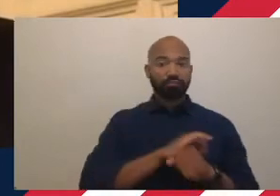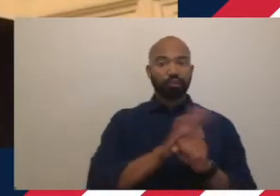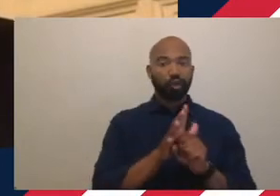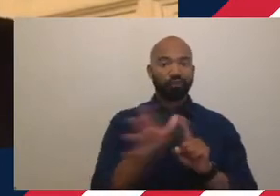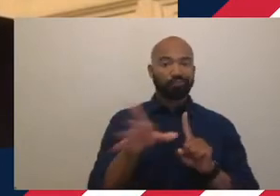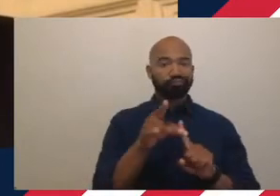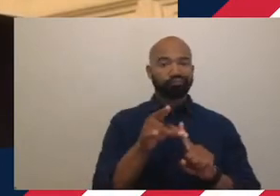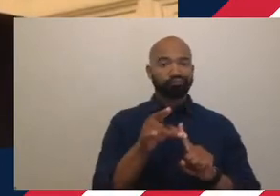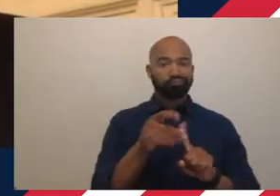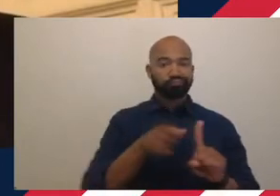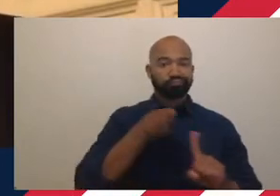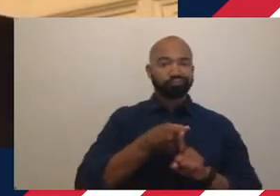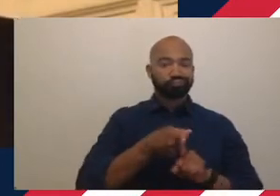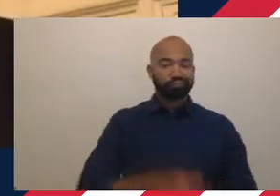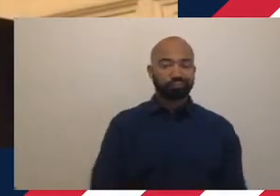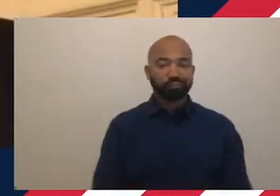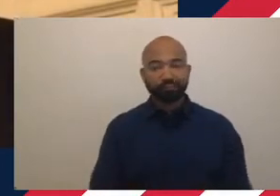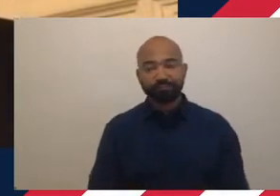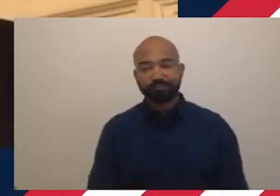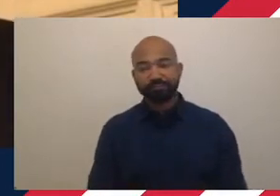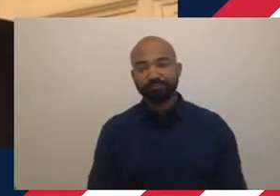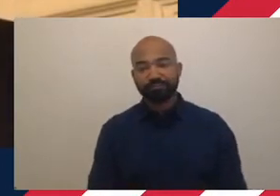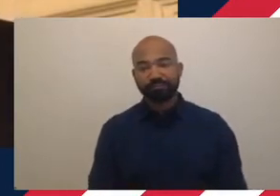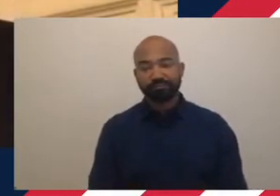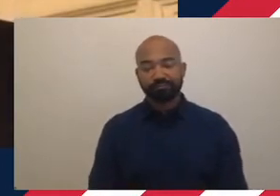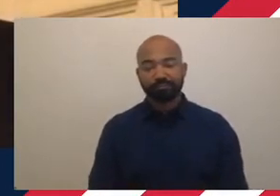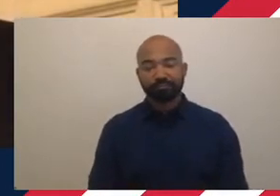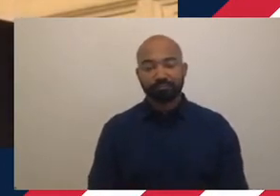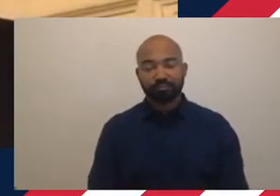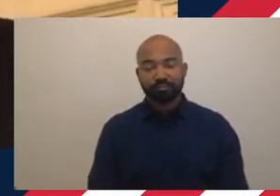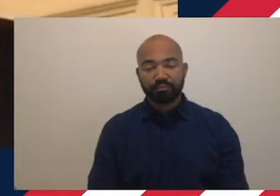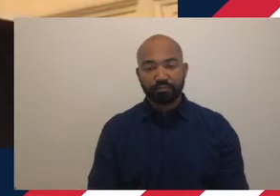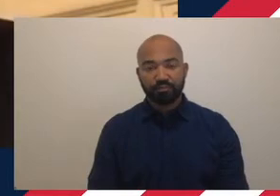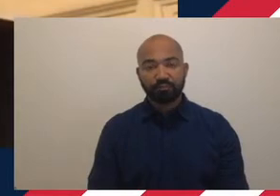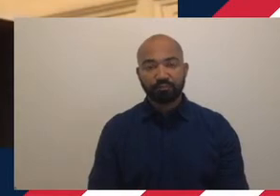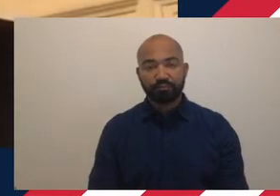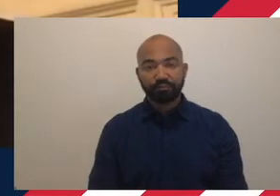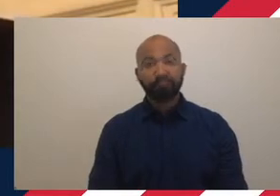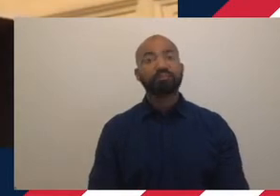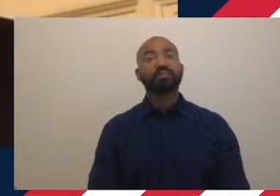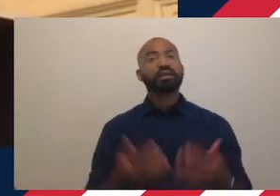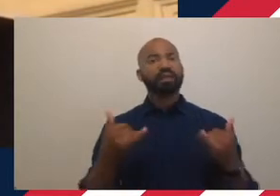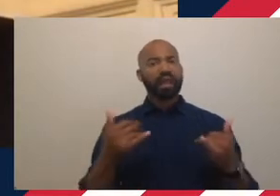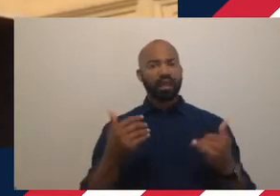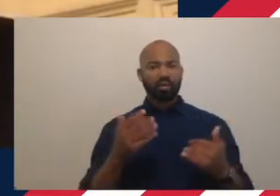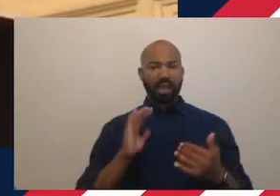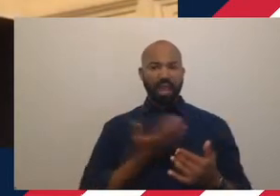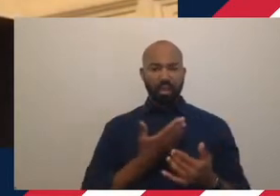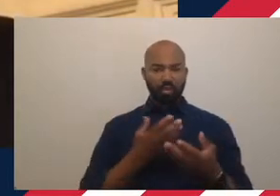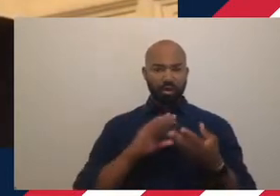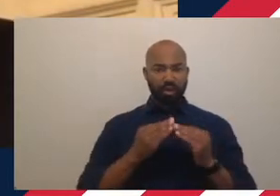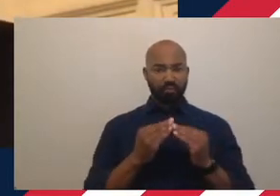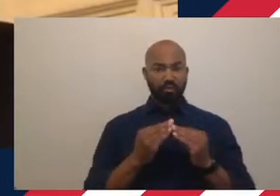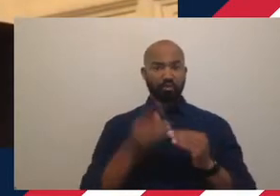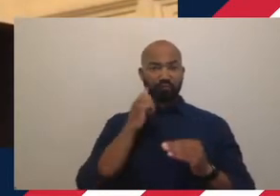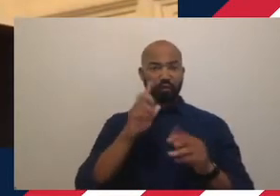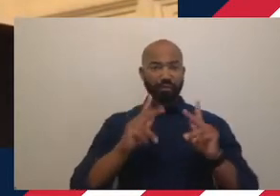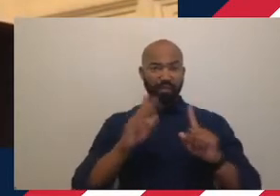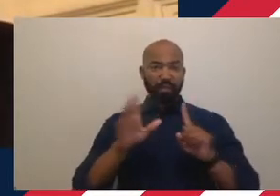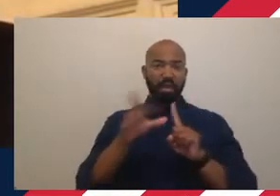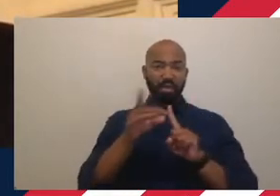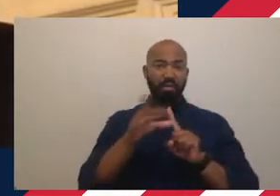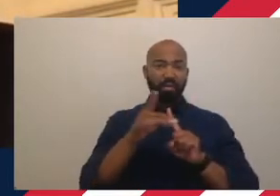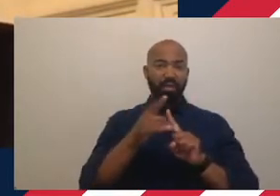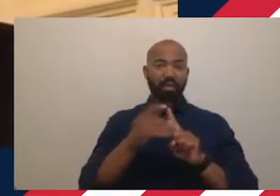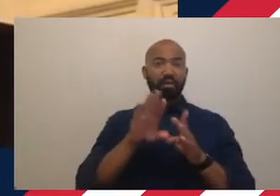COVID-19. As we are flattening out and reducing our numbers here on the Navajo Nation, we see a